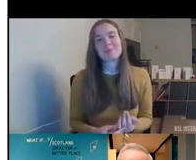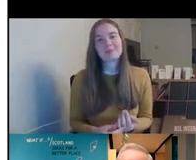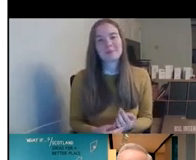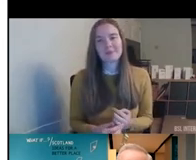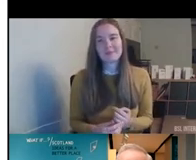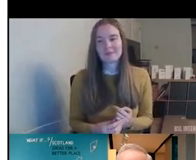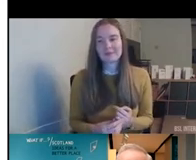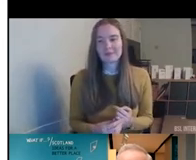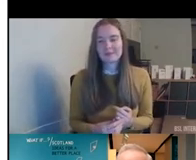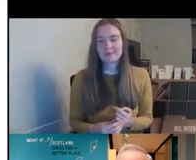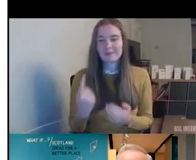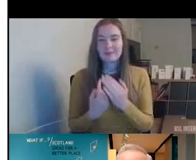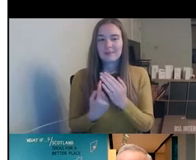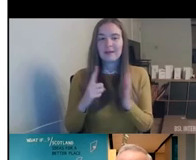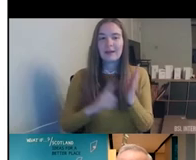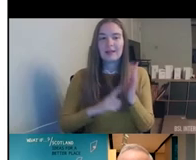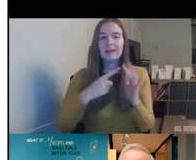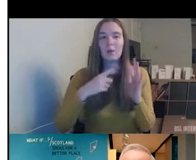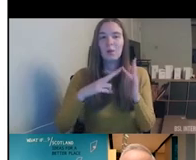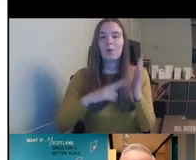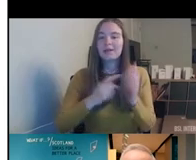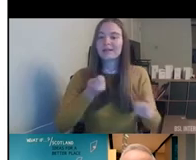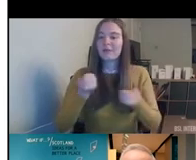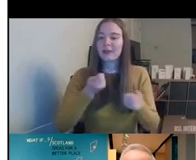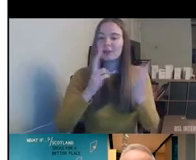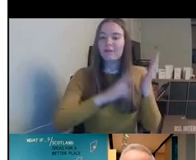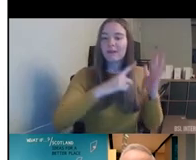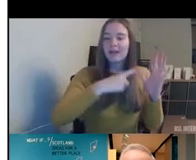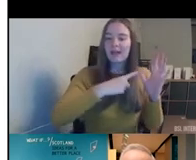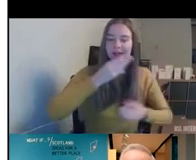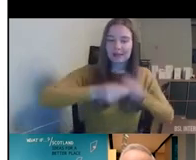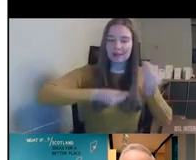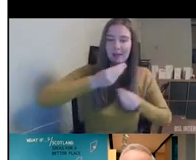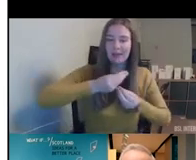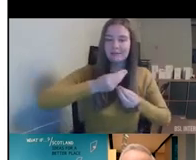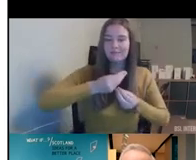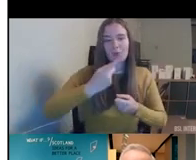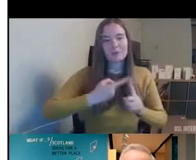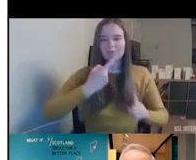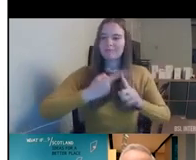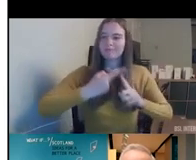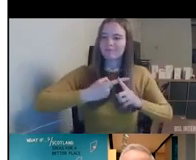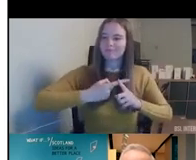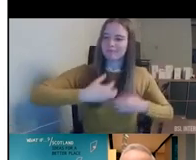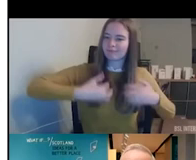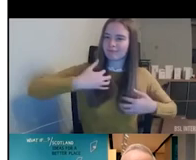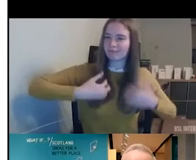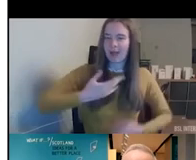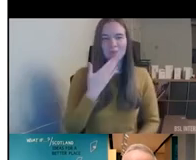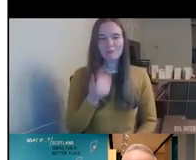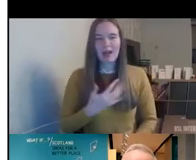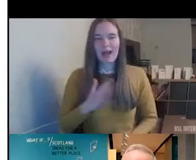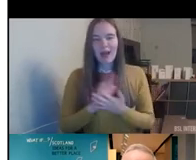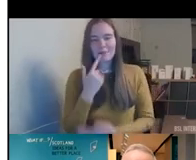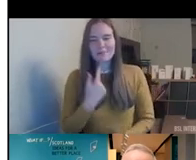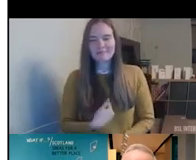Leonie, the director of V&A, described this initiative as quiet radicalism, which I was very pleased to hear her say, because in